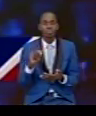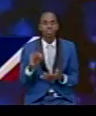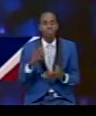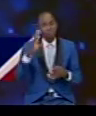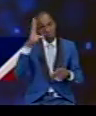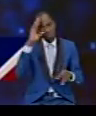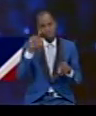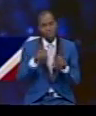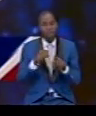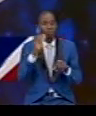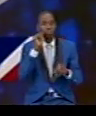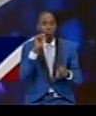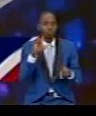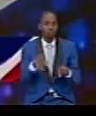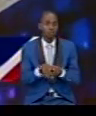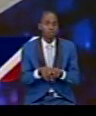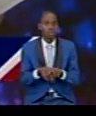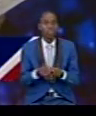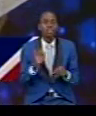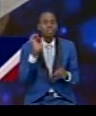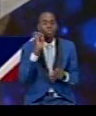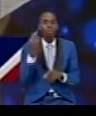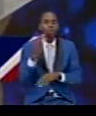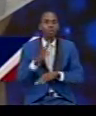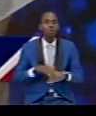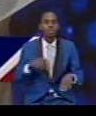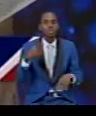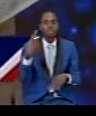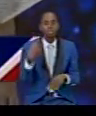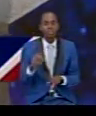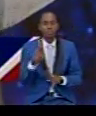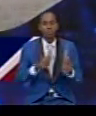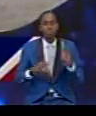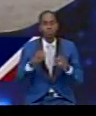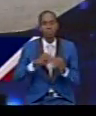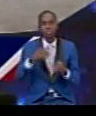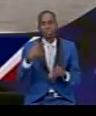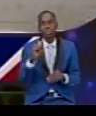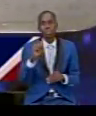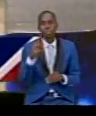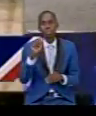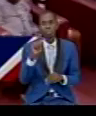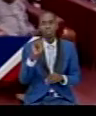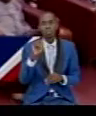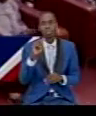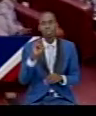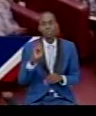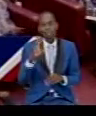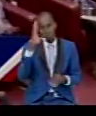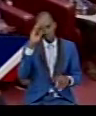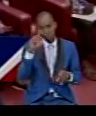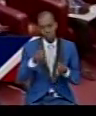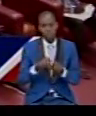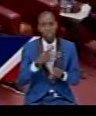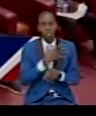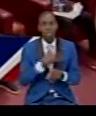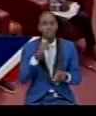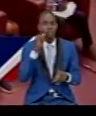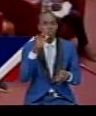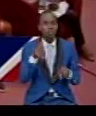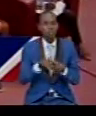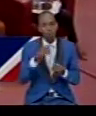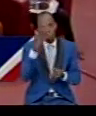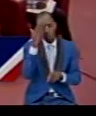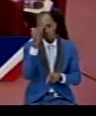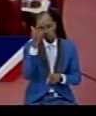to the Galatians because he had preached the gospel to them that repainted of their sins that believed on the Lord